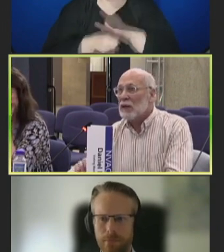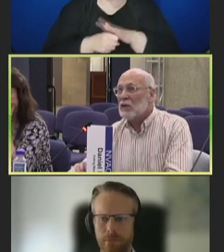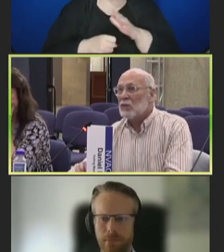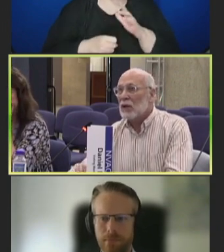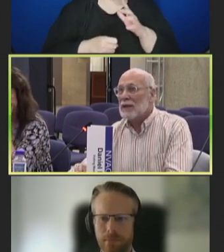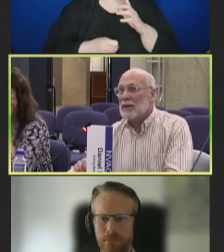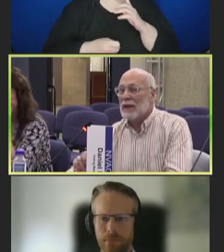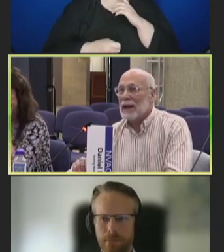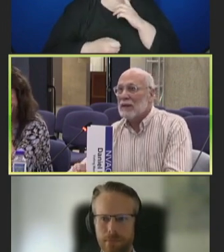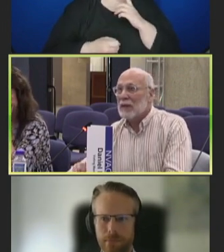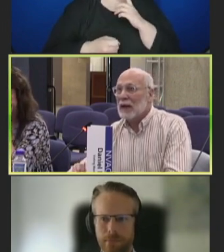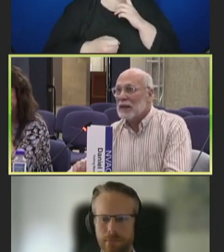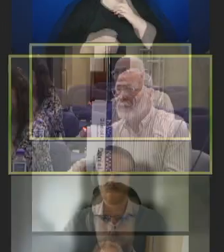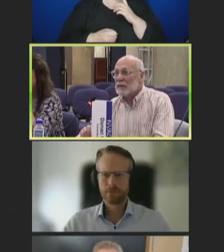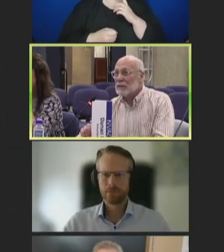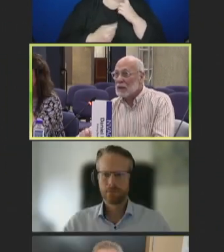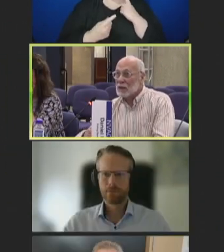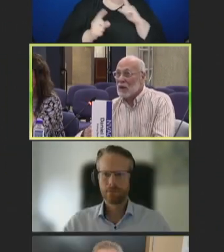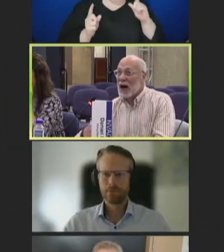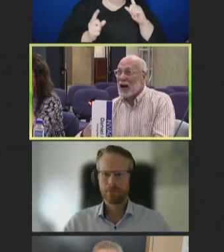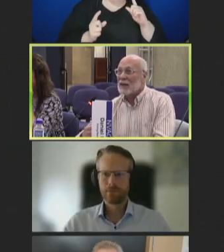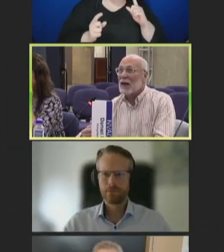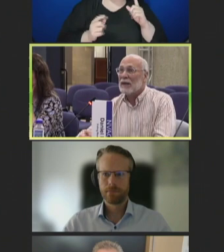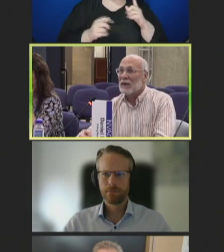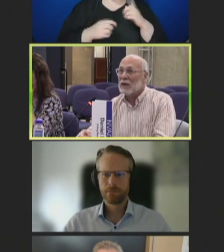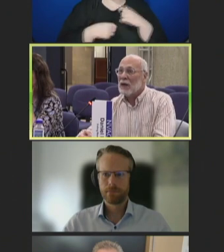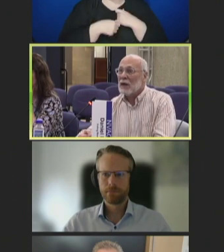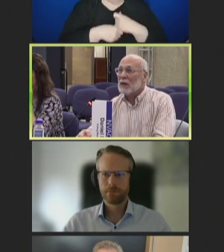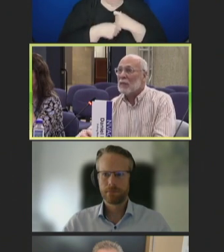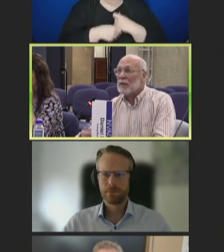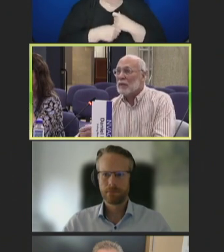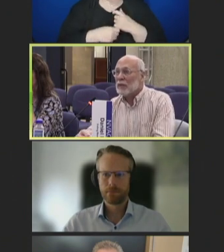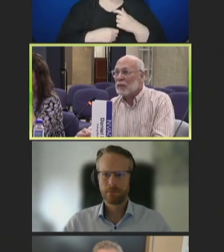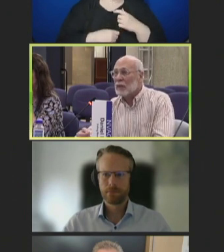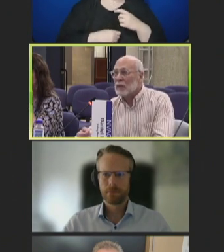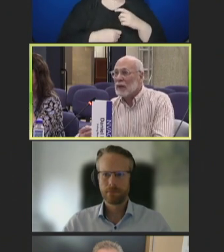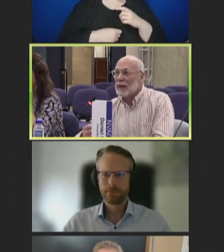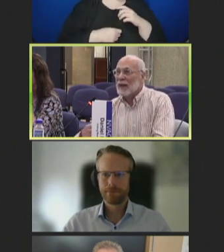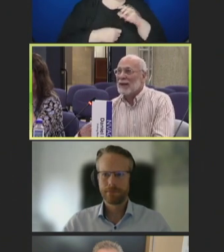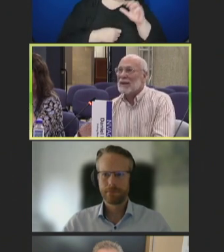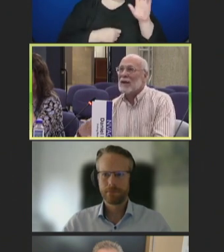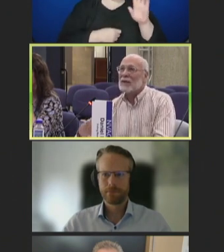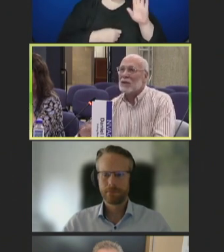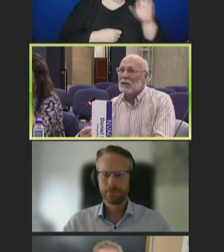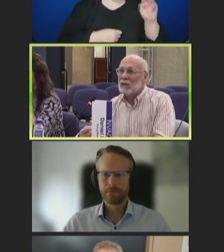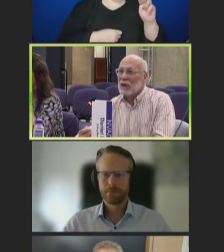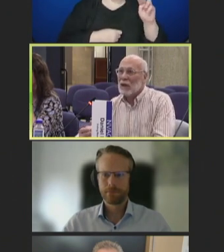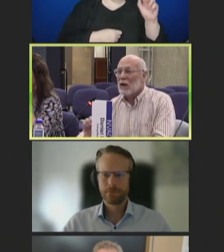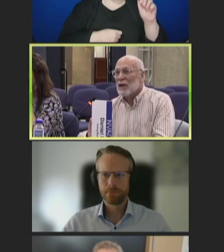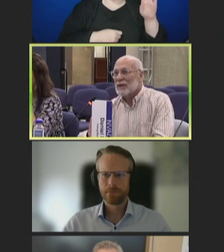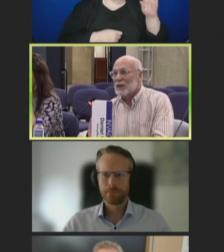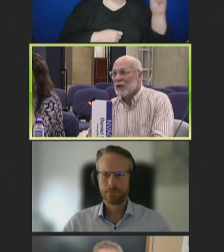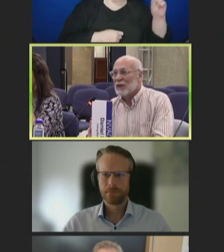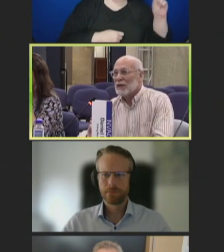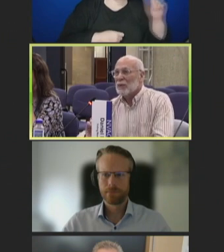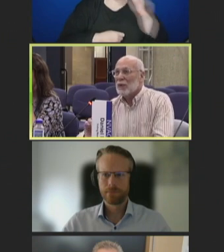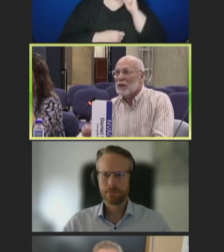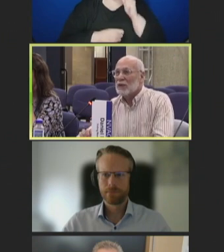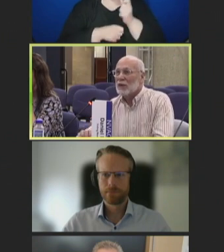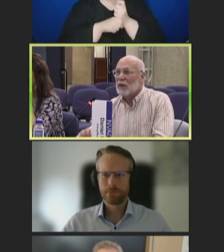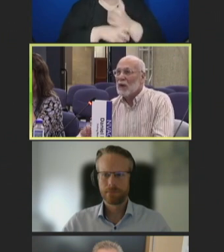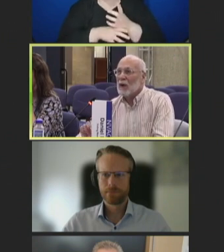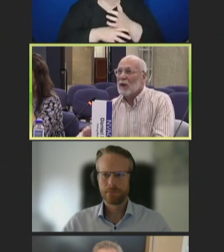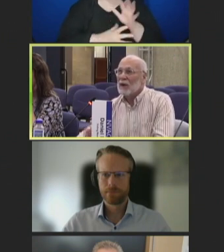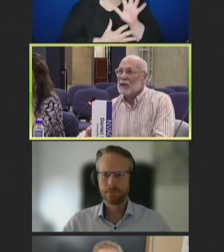broadly neutralizing antibodies to high titer in people that doesn't cause selective